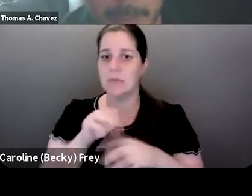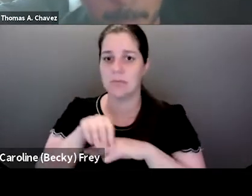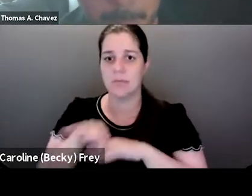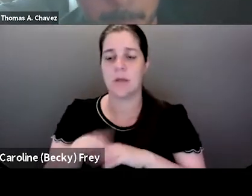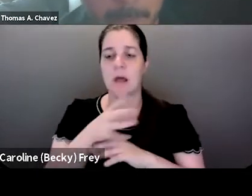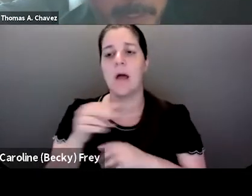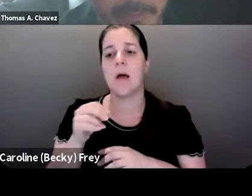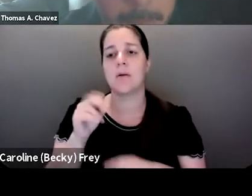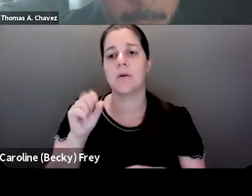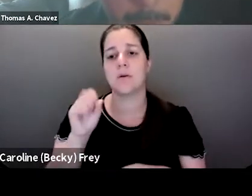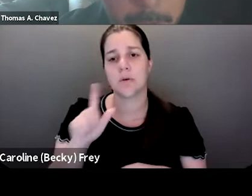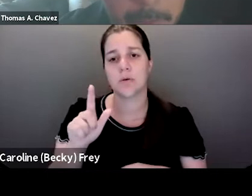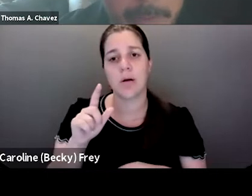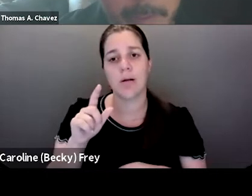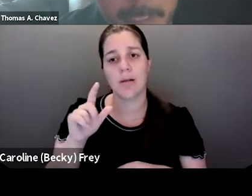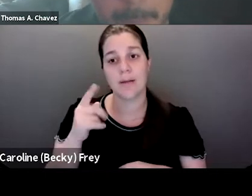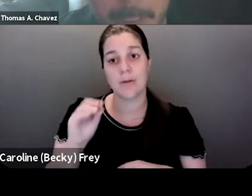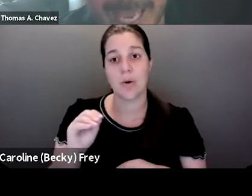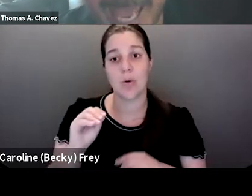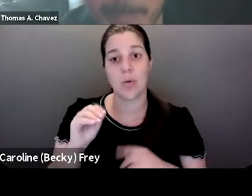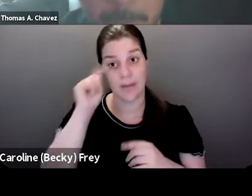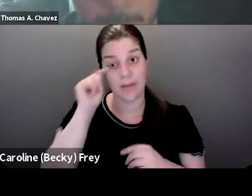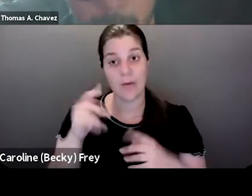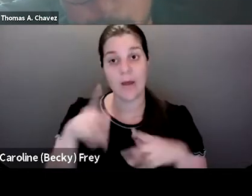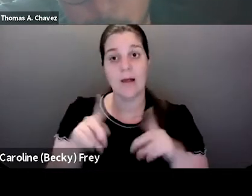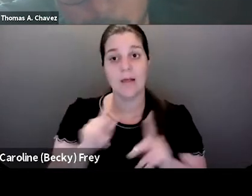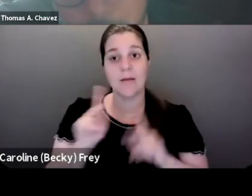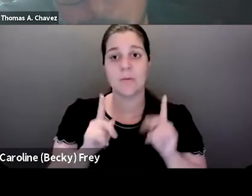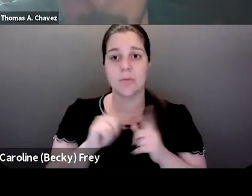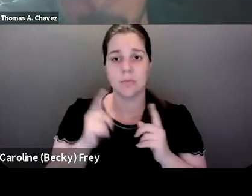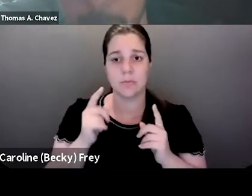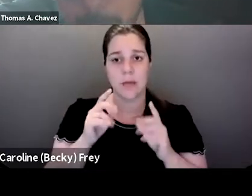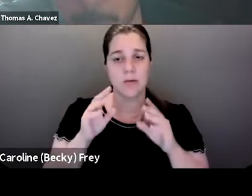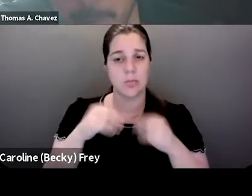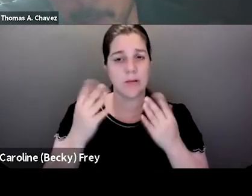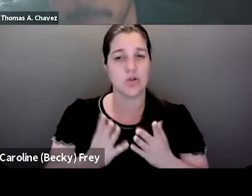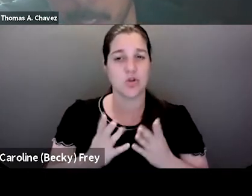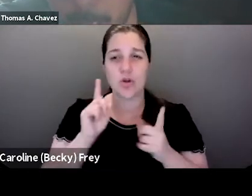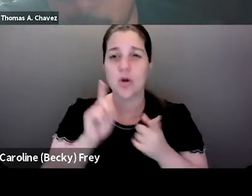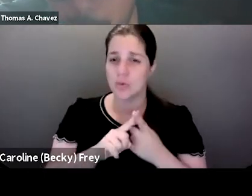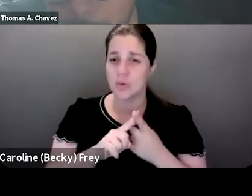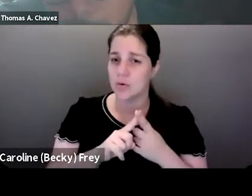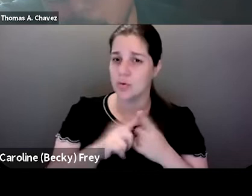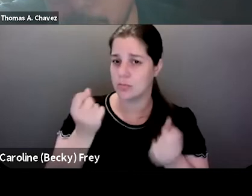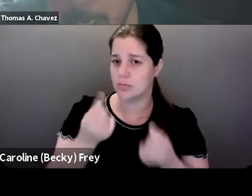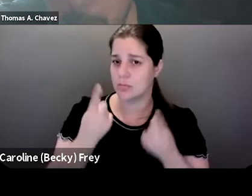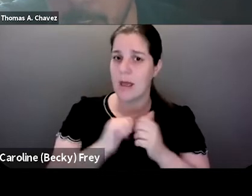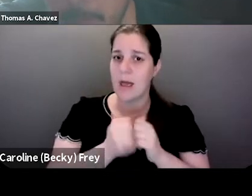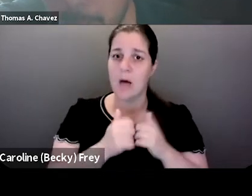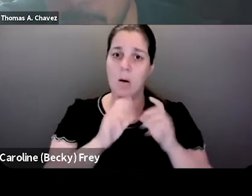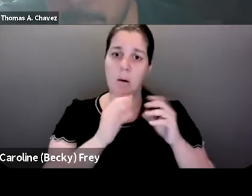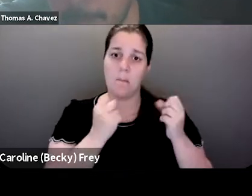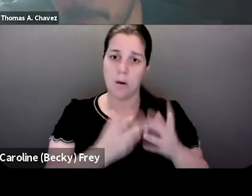allows investigators and practitioners to examine how multiple forms of oppression can intersect with the lives of people of color and how